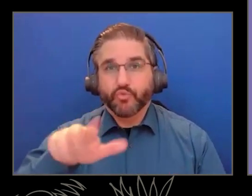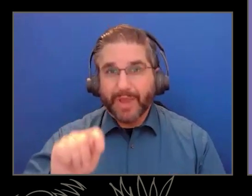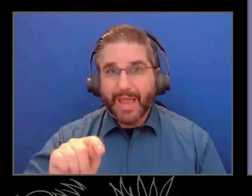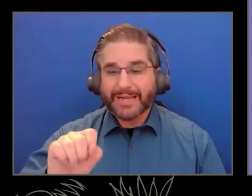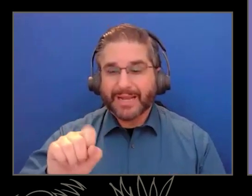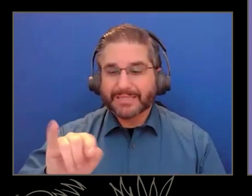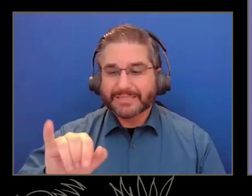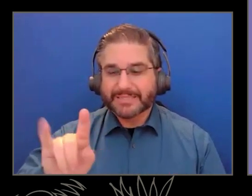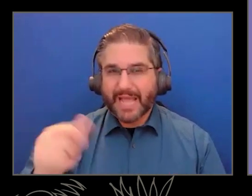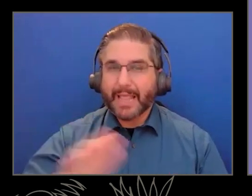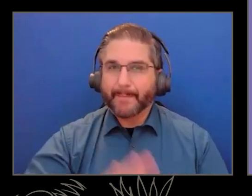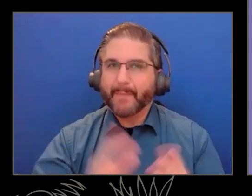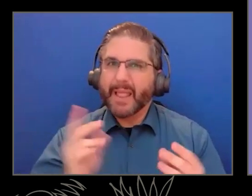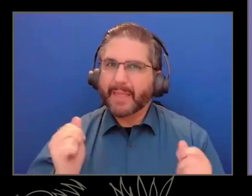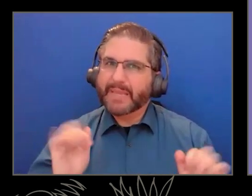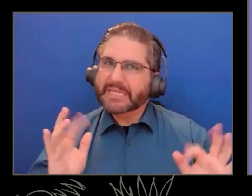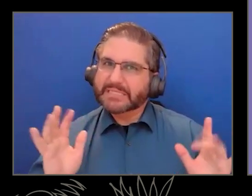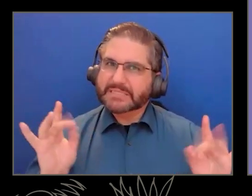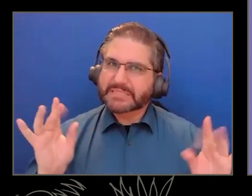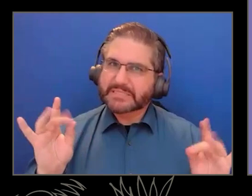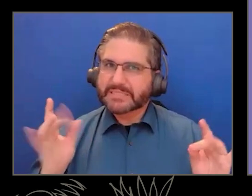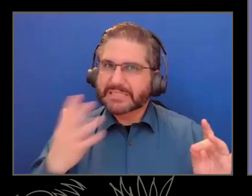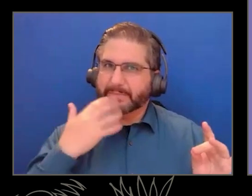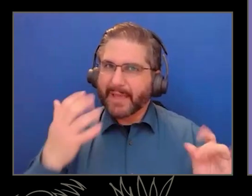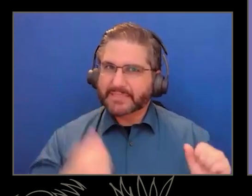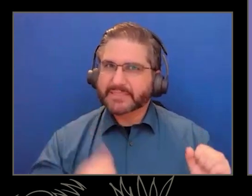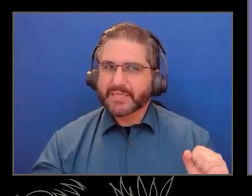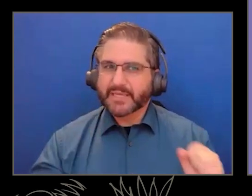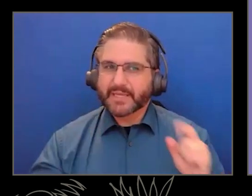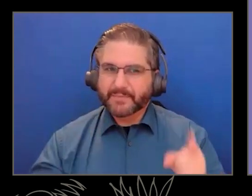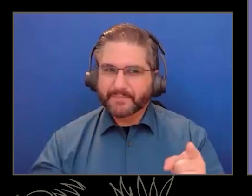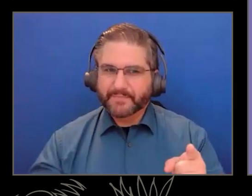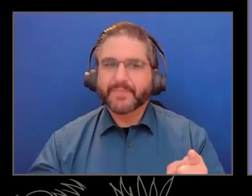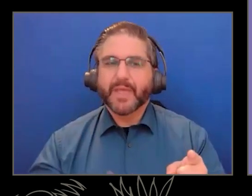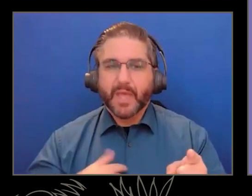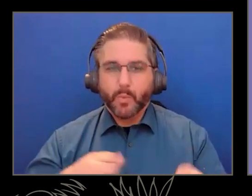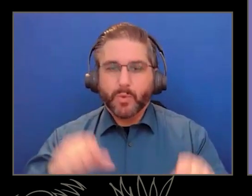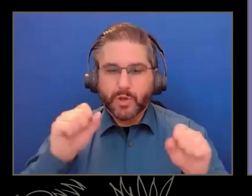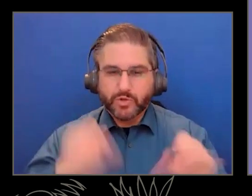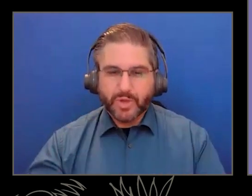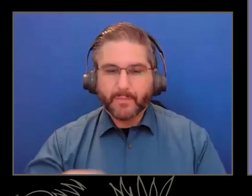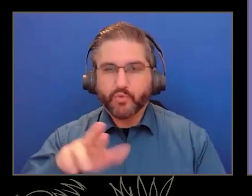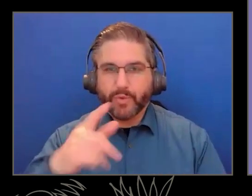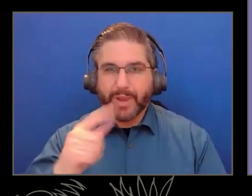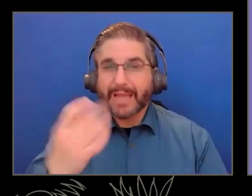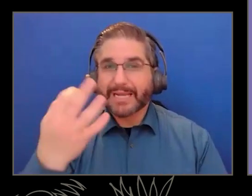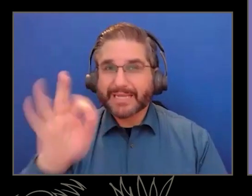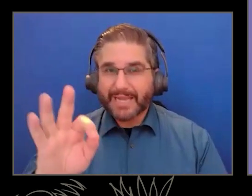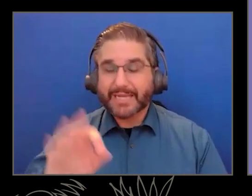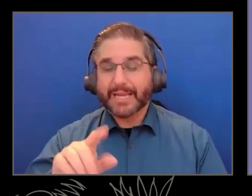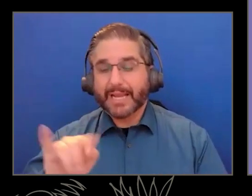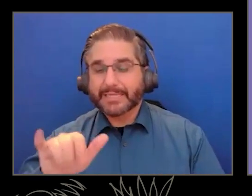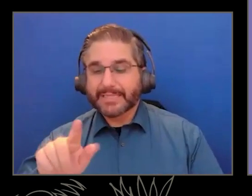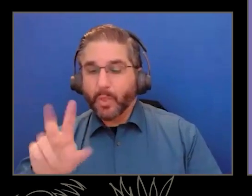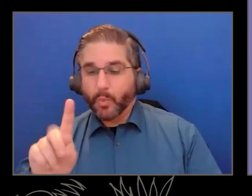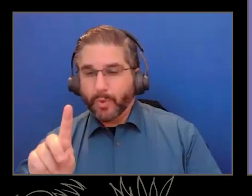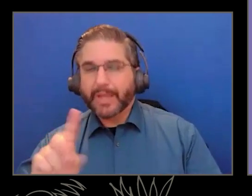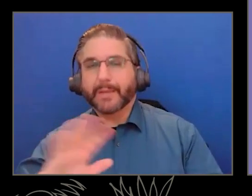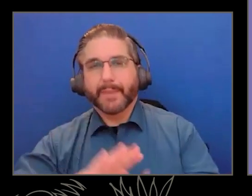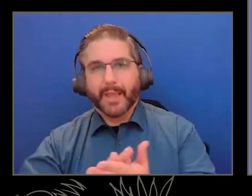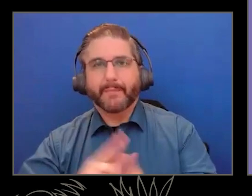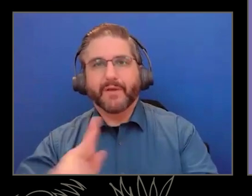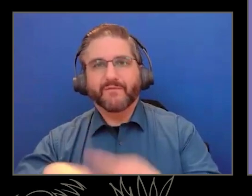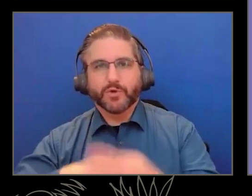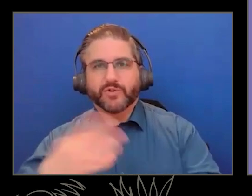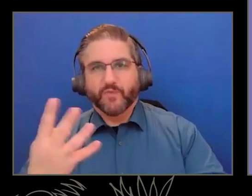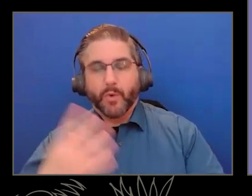little bit spicy. So React 19 has dropped, Tailwind has basically reinvented itself with Tailwind v4, and native CSS